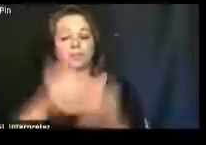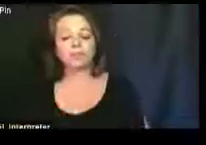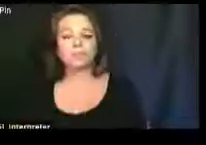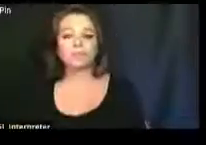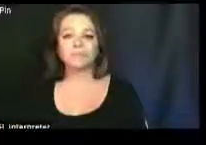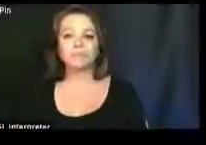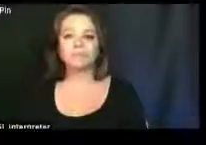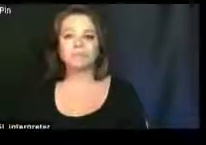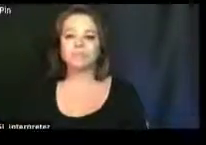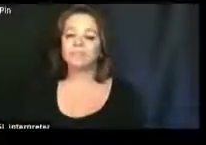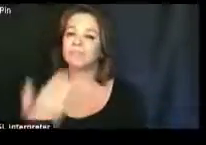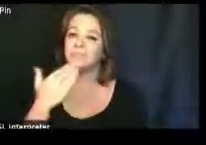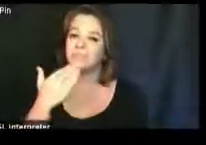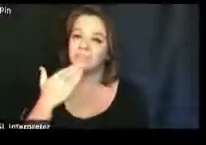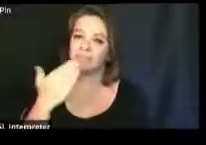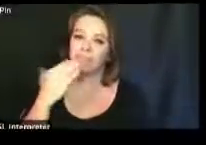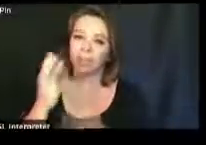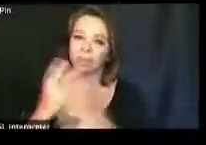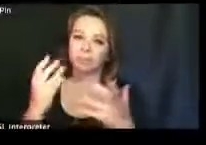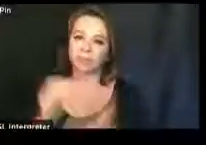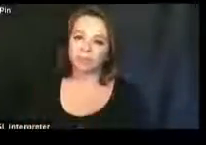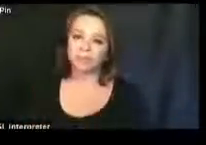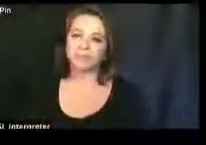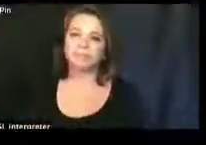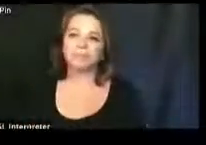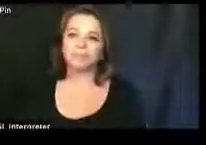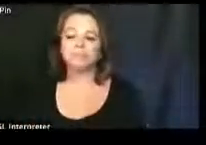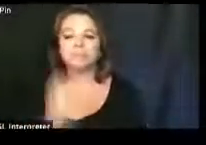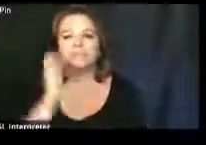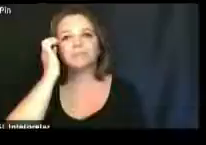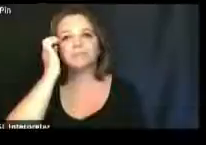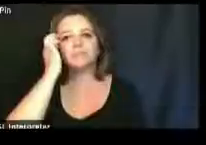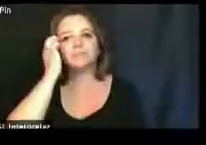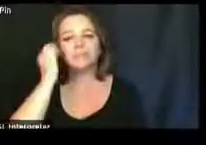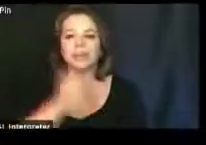Thank you. Thank you so much. Sorry, Chair.